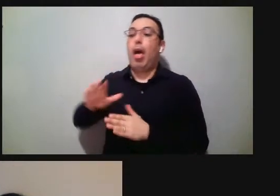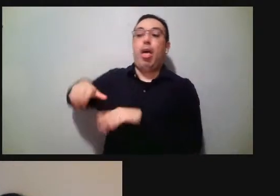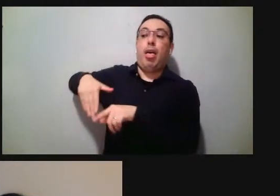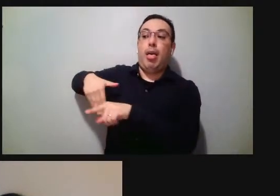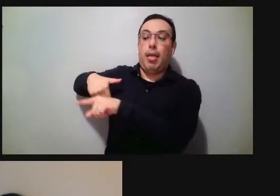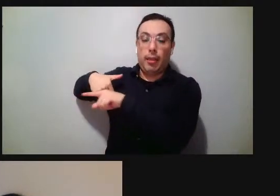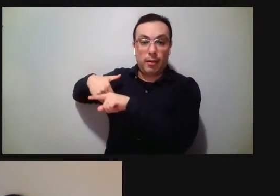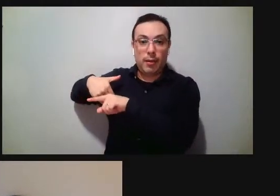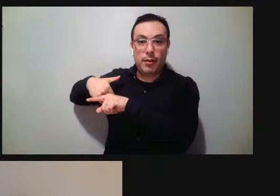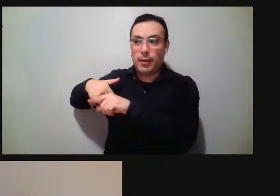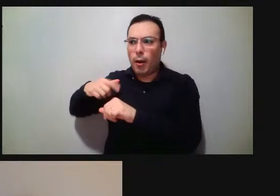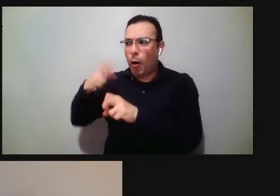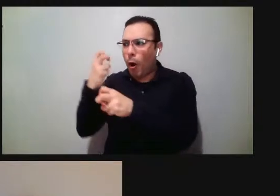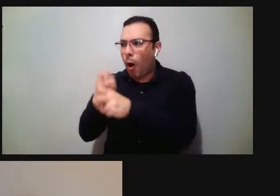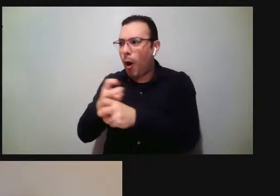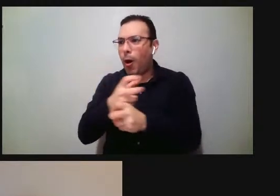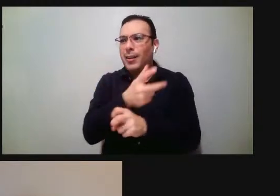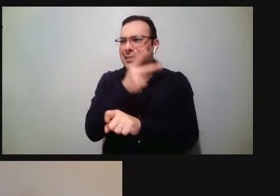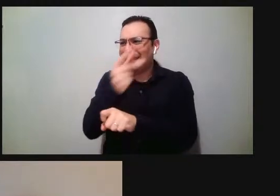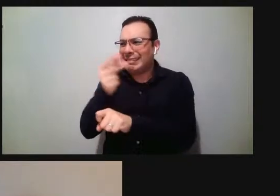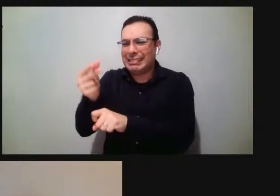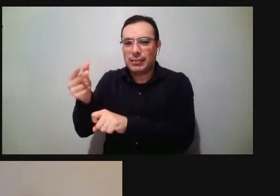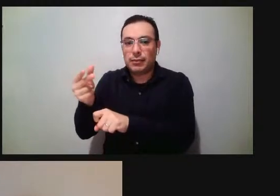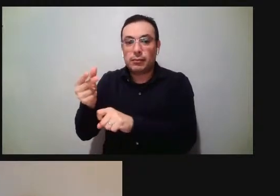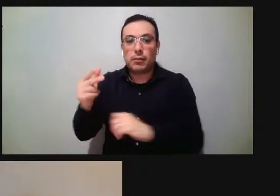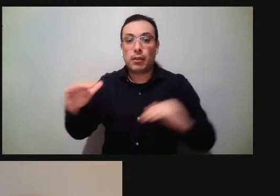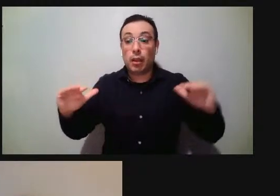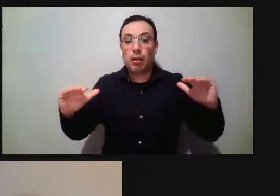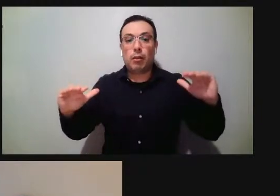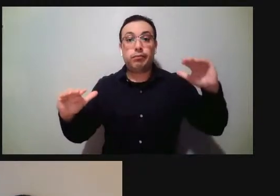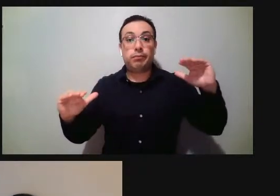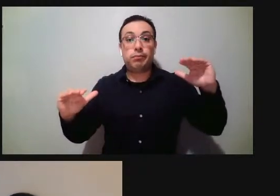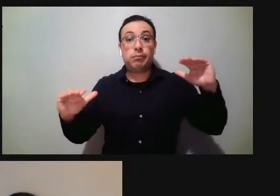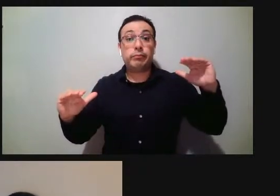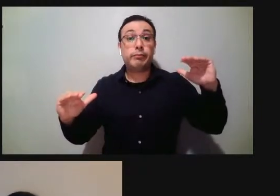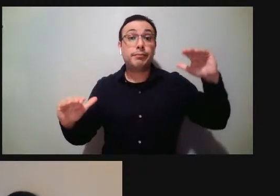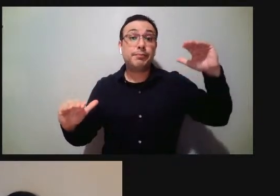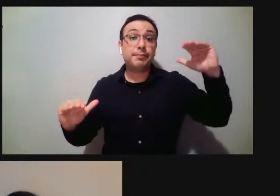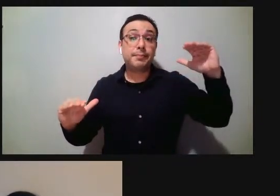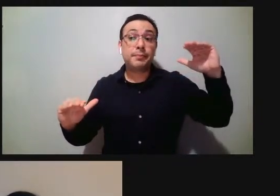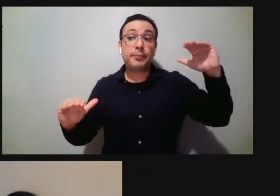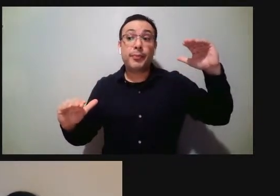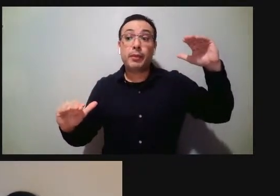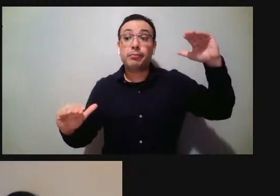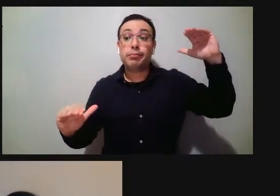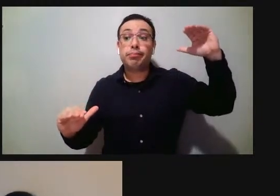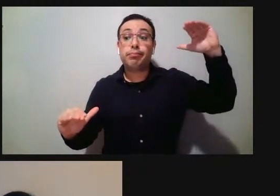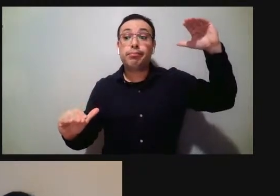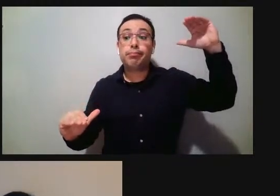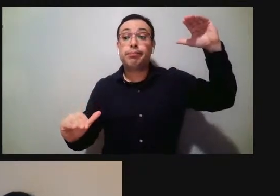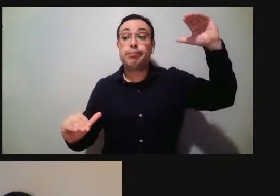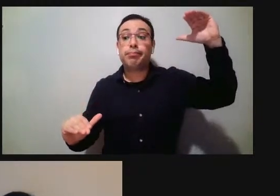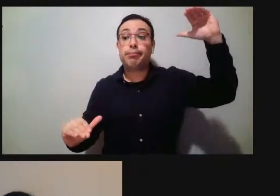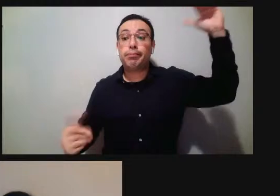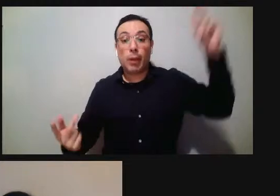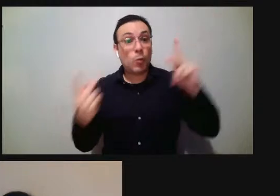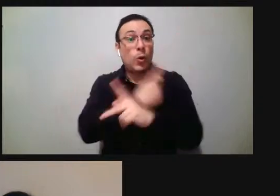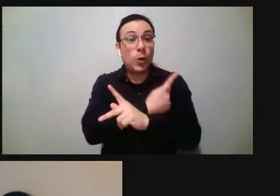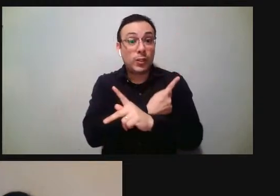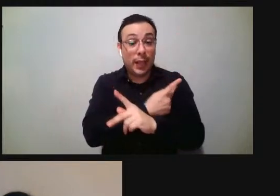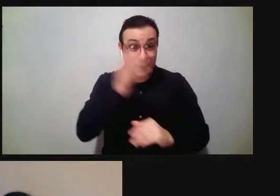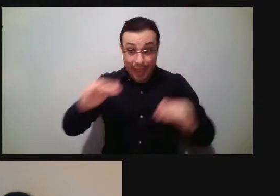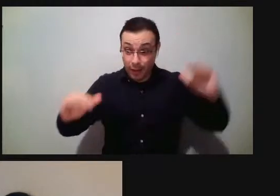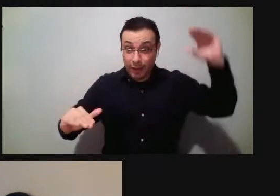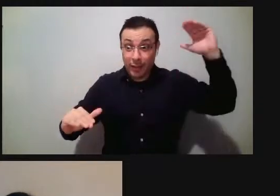accessible, then we'll just see these disparities continue to grow. And that's something that should outrage, I think, us all.